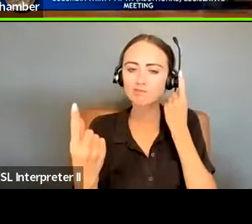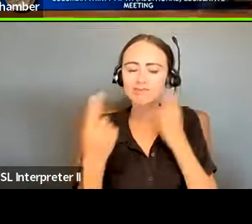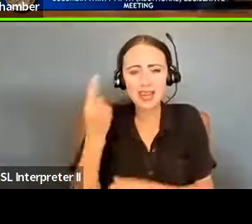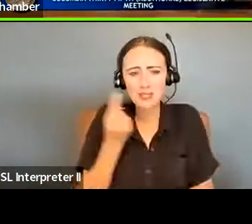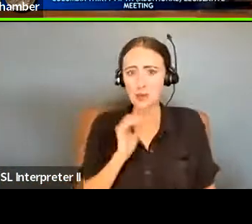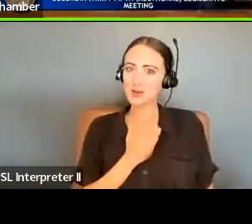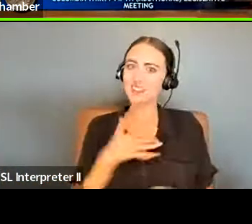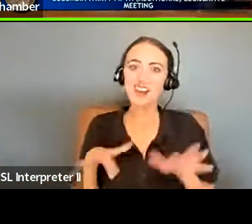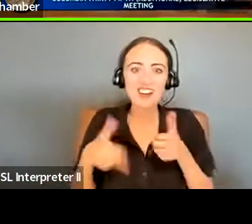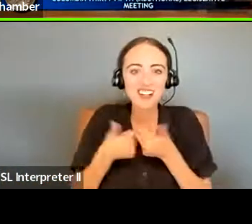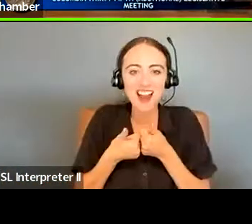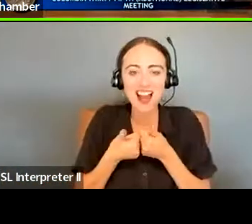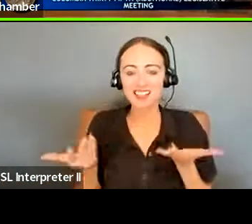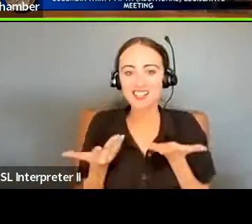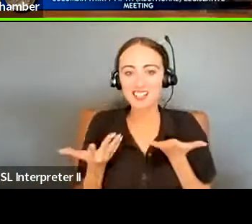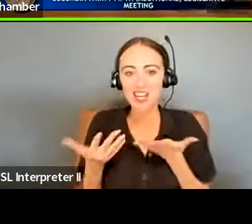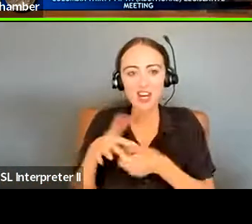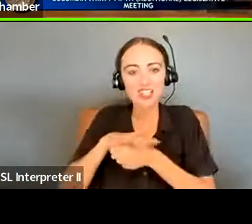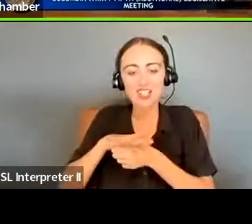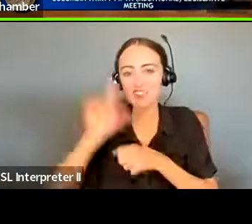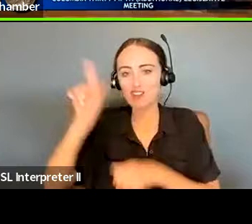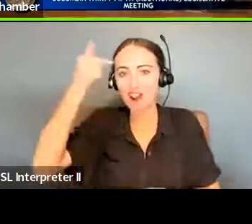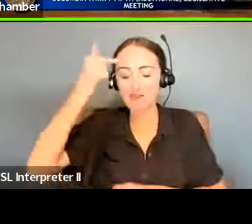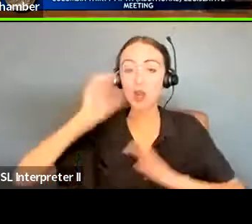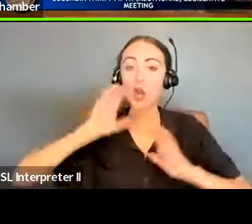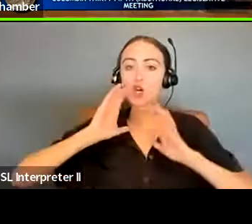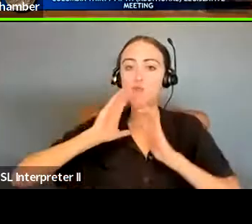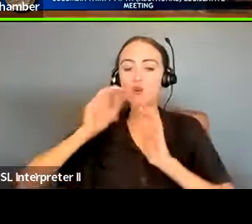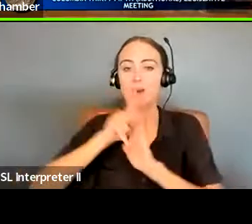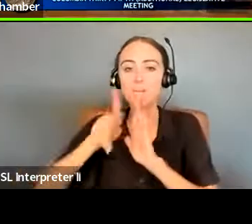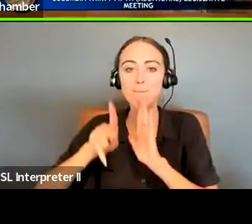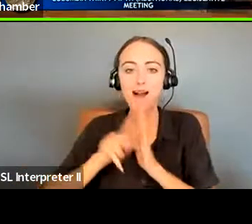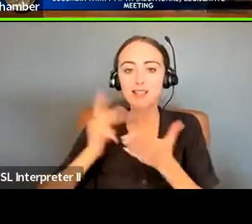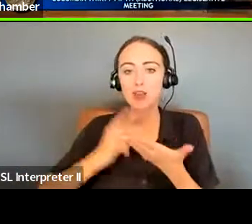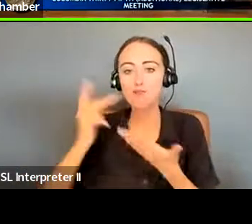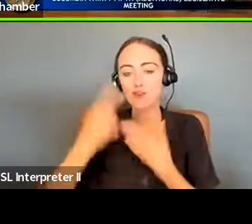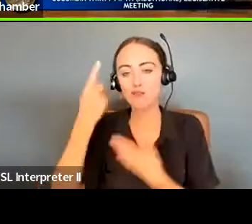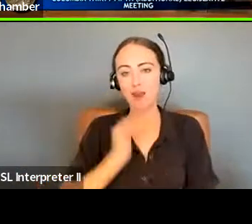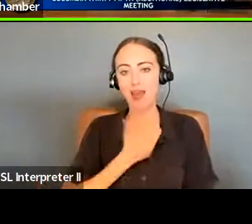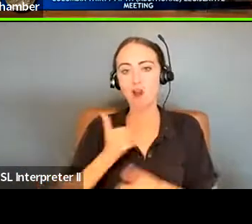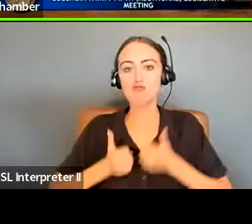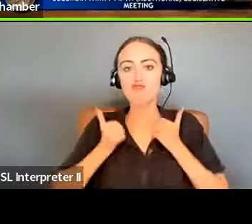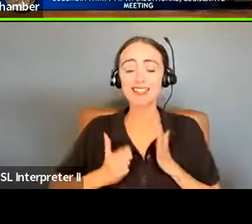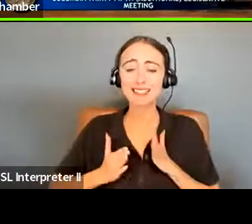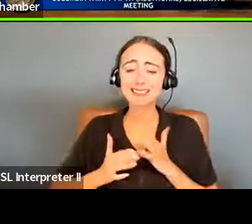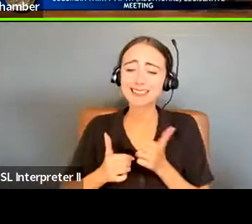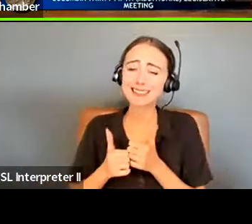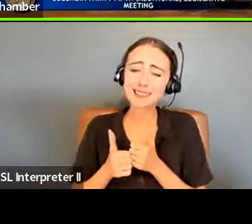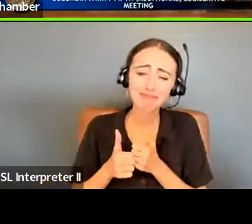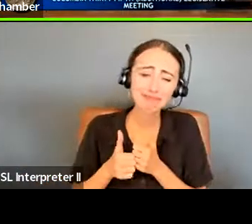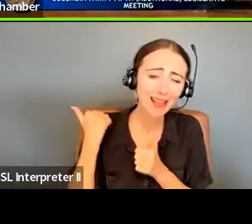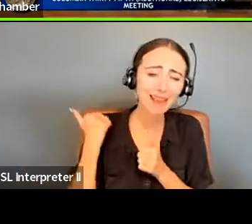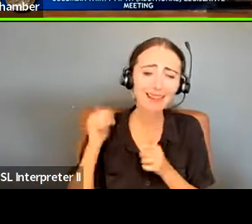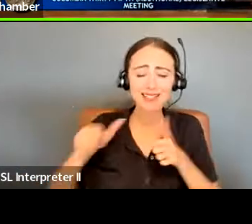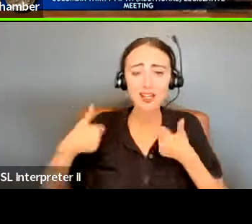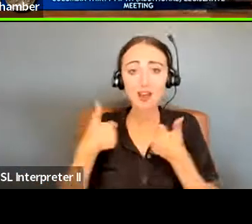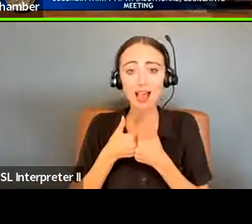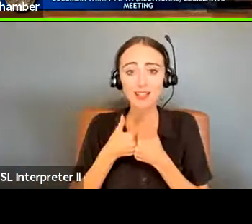our challenge in district government. Communicating policy and programs to our residents is our biggest